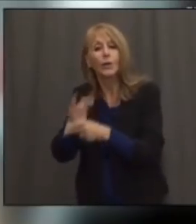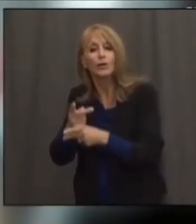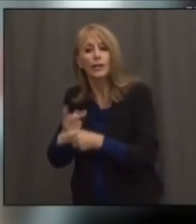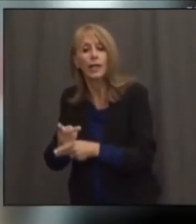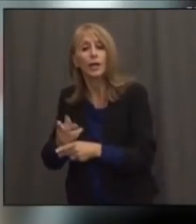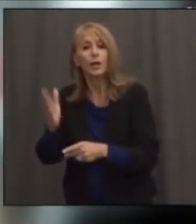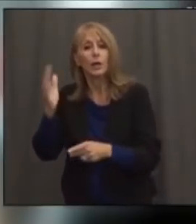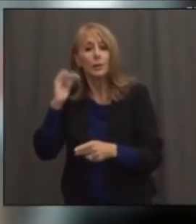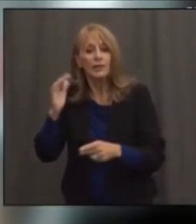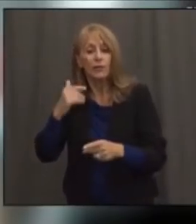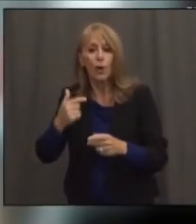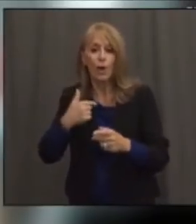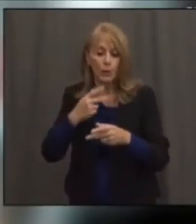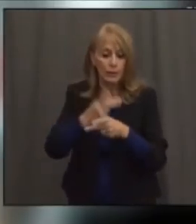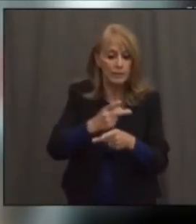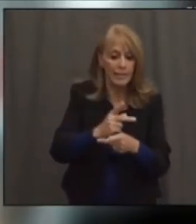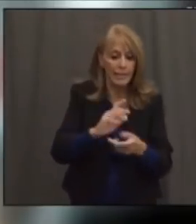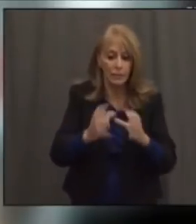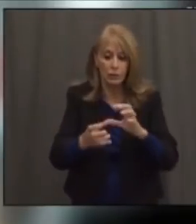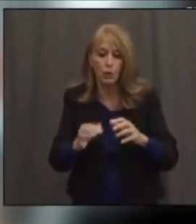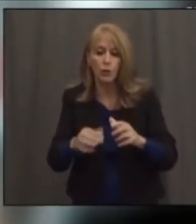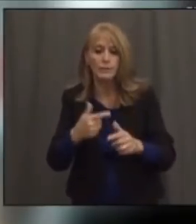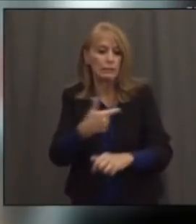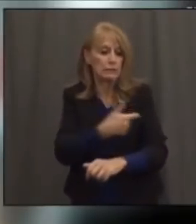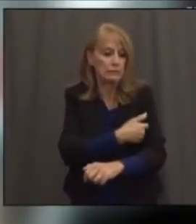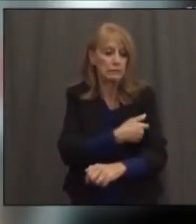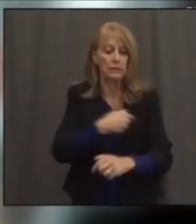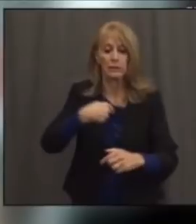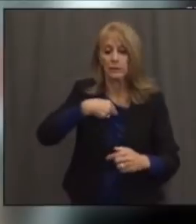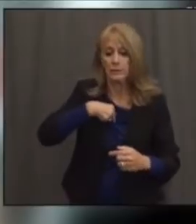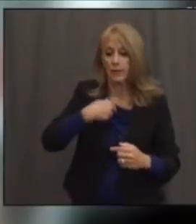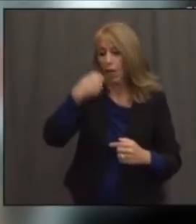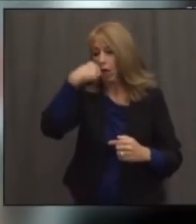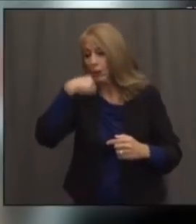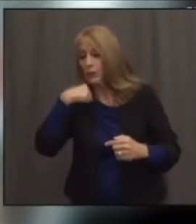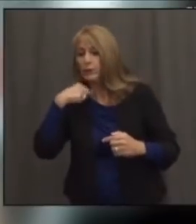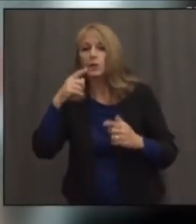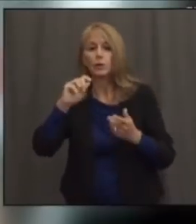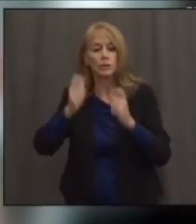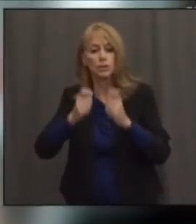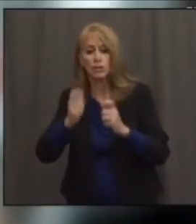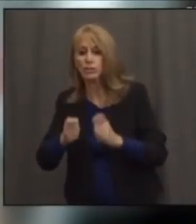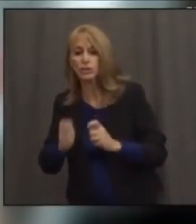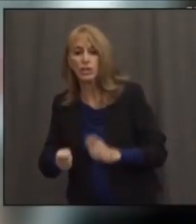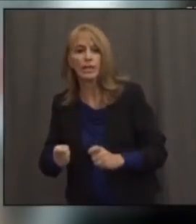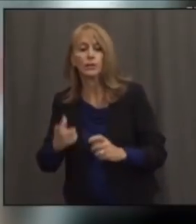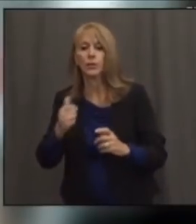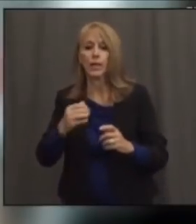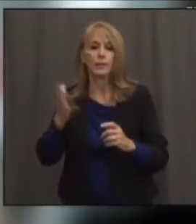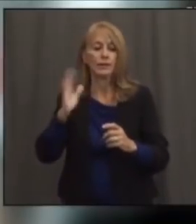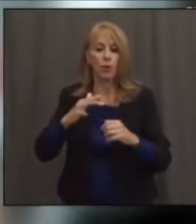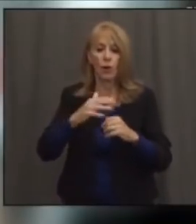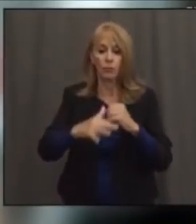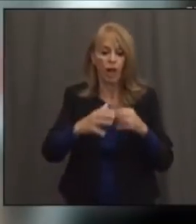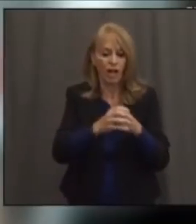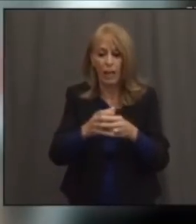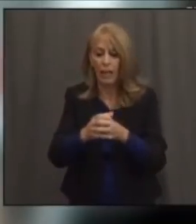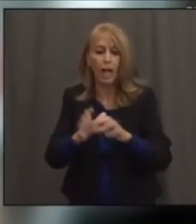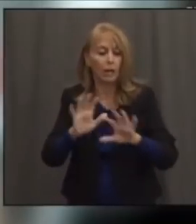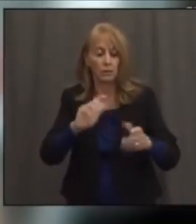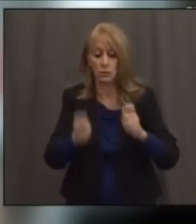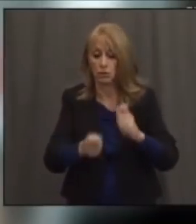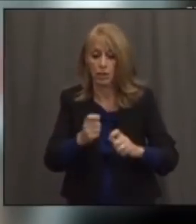as aggressively. We started to anticoagulate patients, and so we saw fewer deaths related to blood clotting. Doctors early on, and